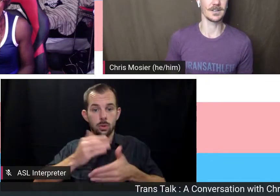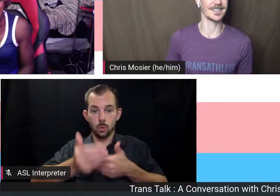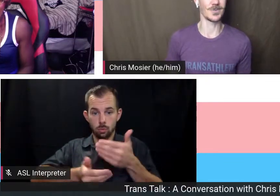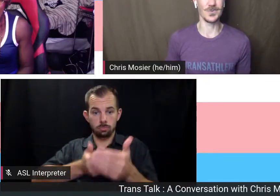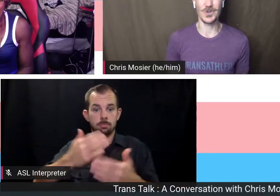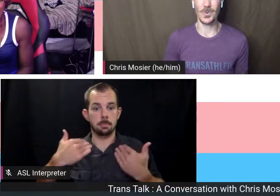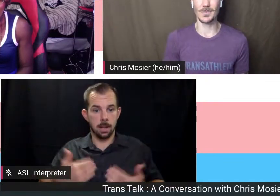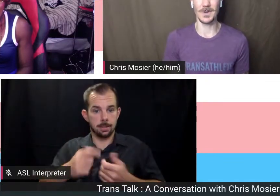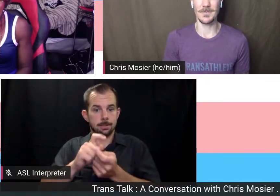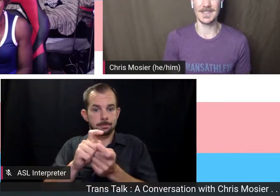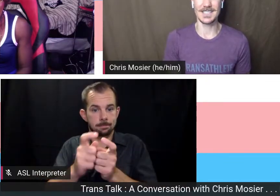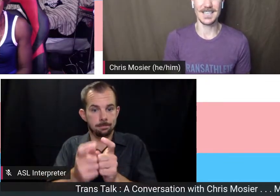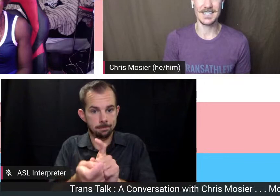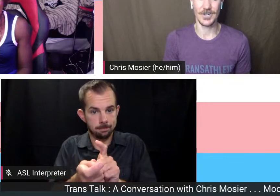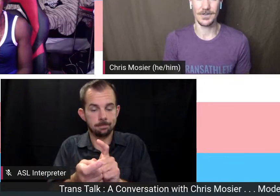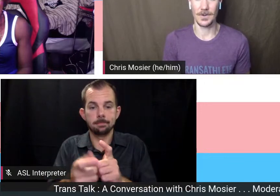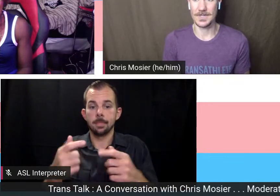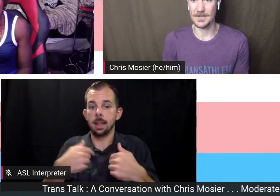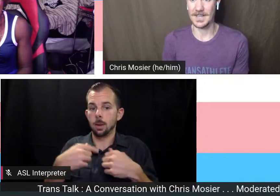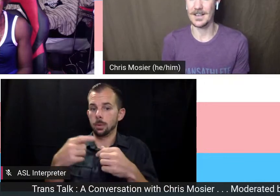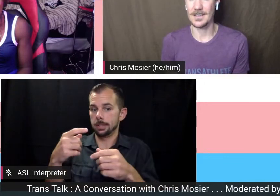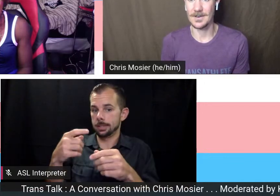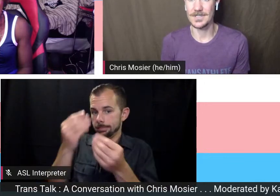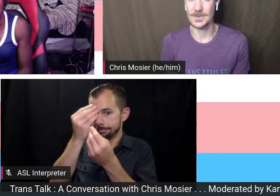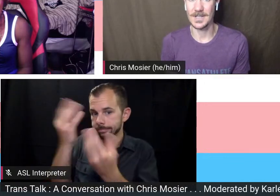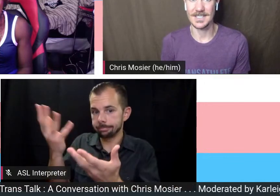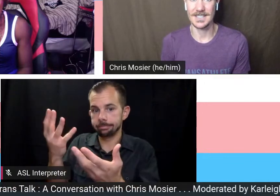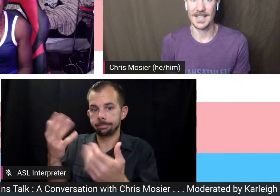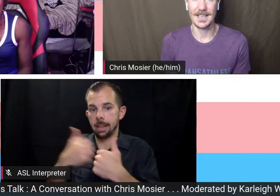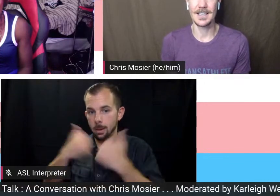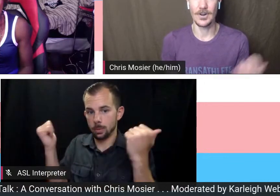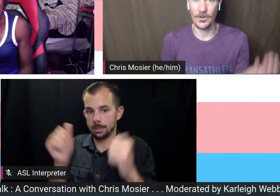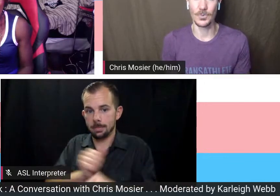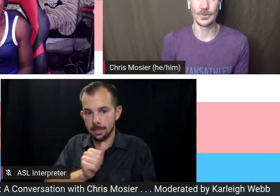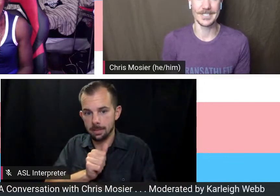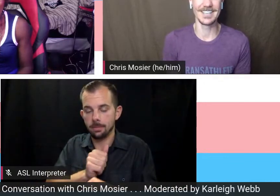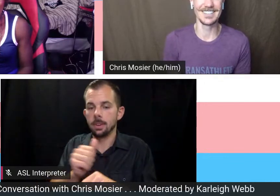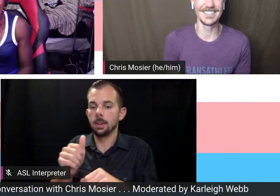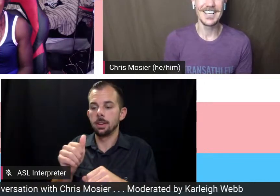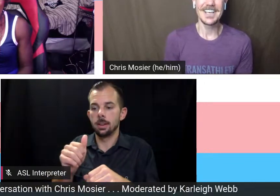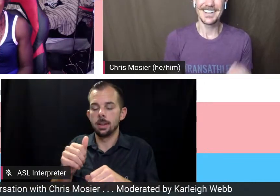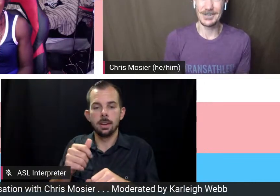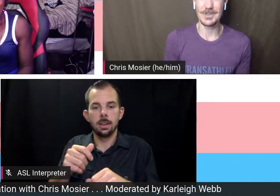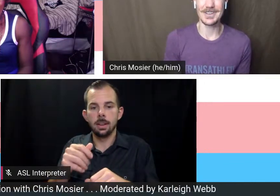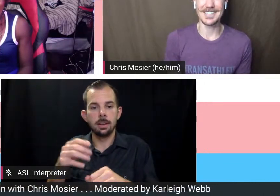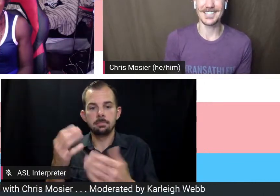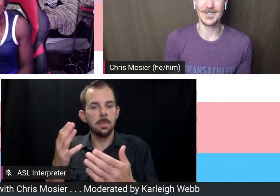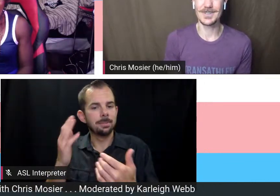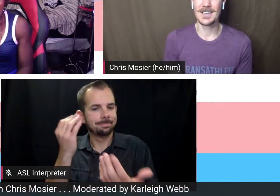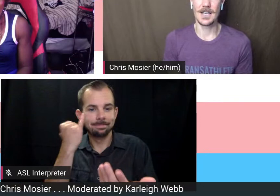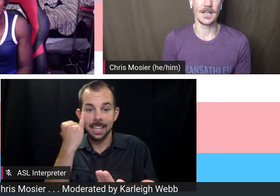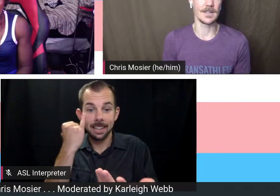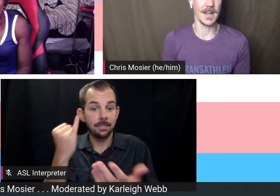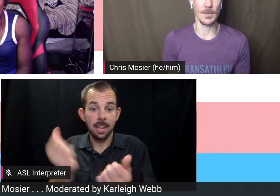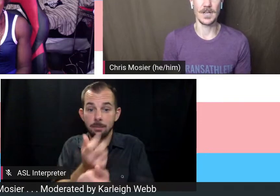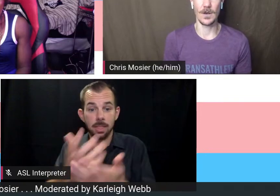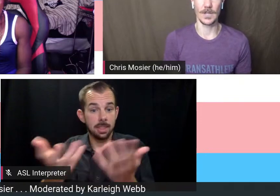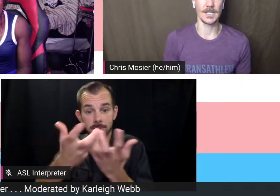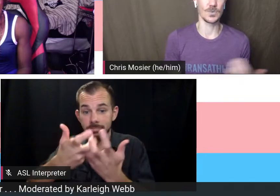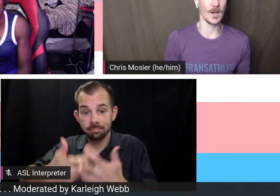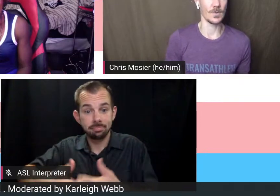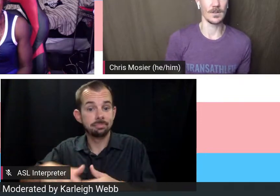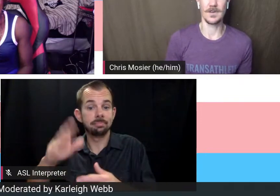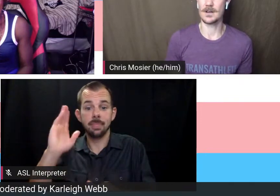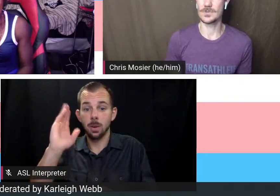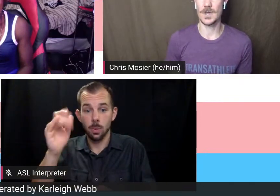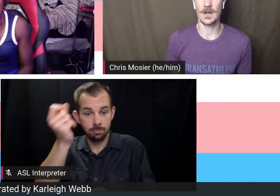And I just thought, what would have made this easier if there was something I could go to that says, like, here are the rules. Here's what you need to do. And then I would know,